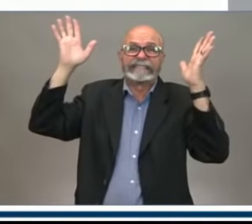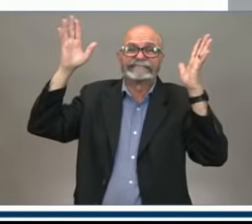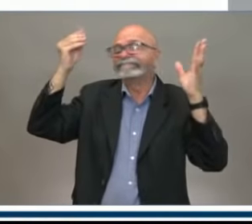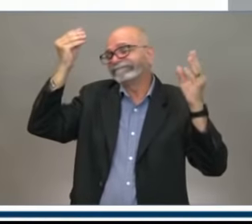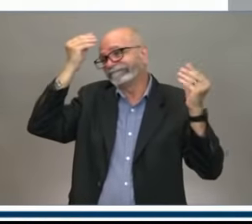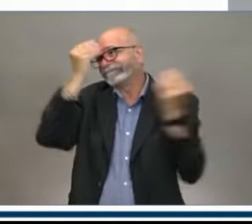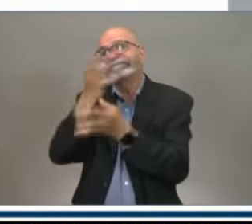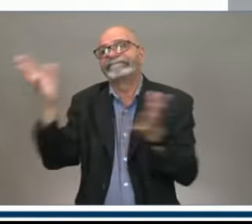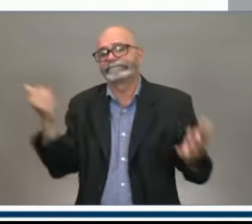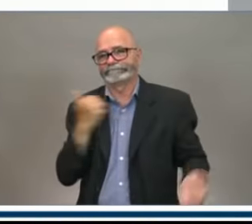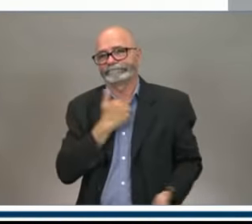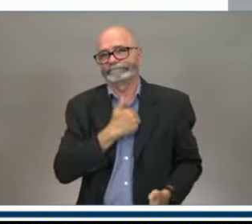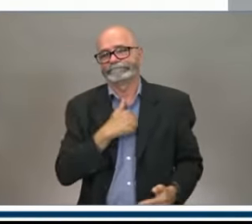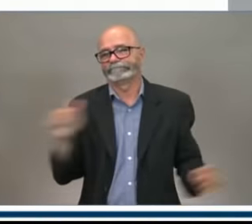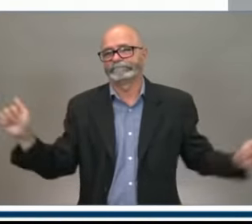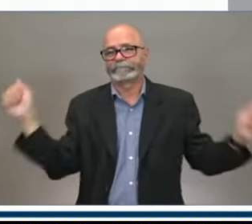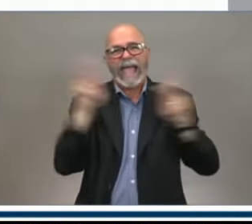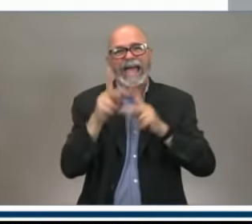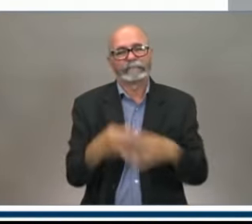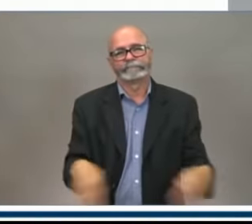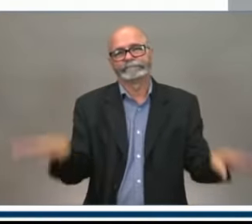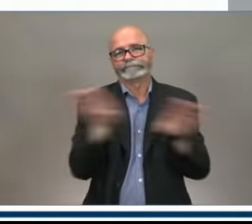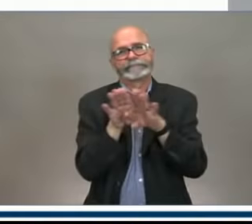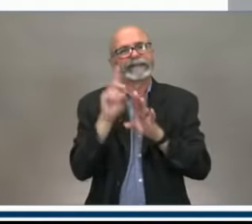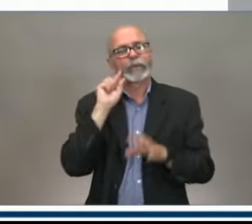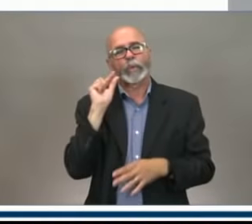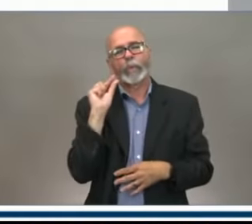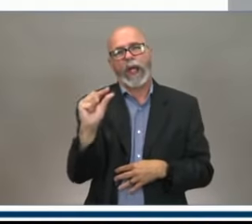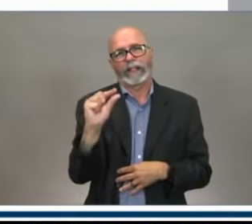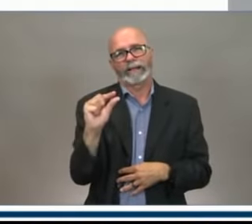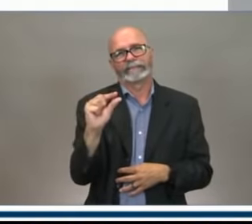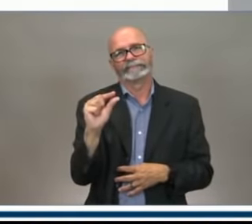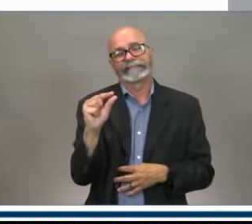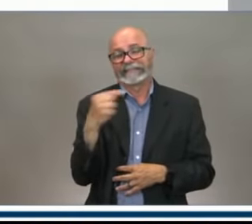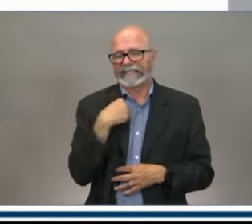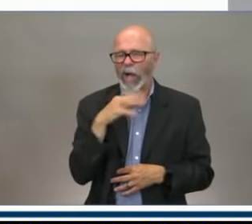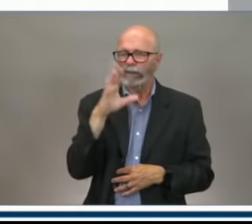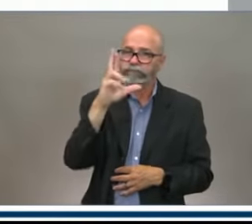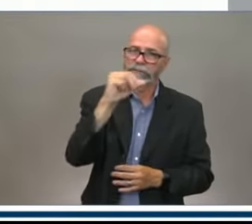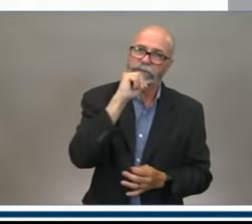advising that we do that. But the hope is that with earlier detection and